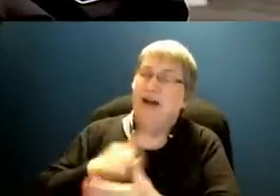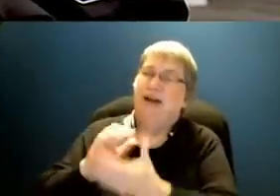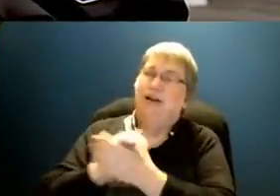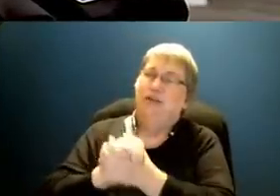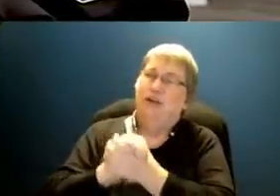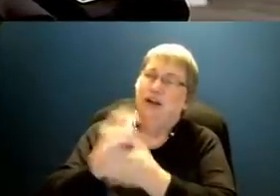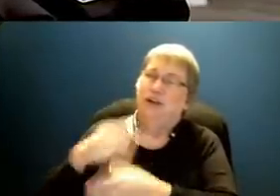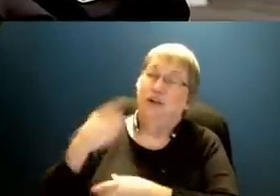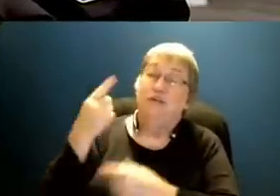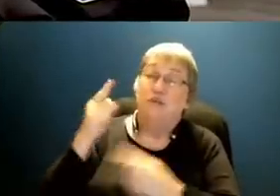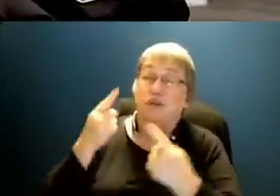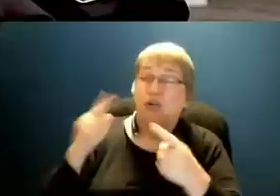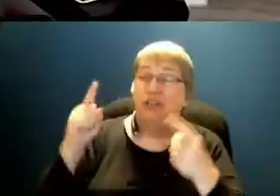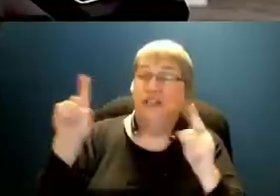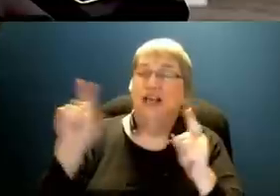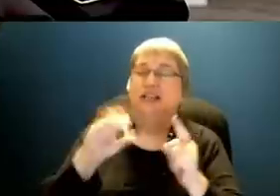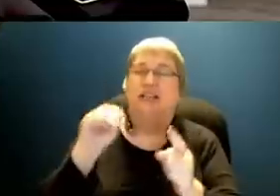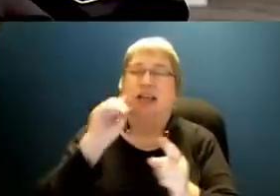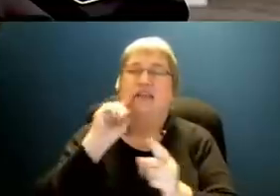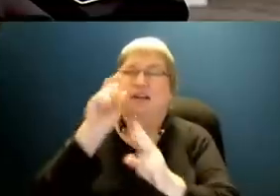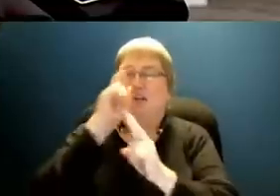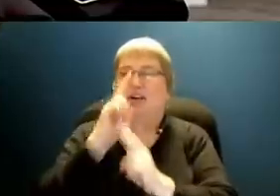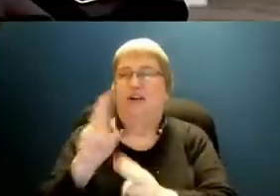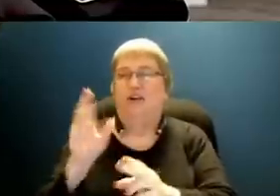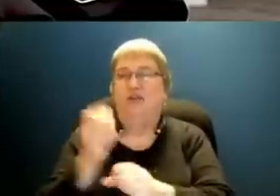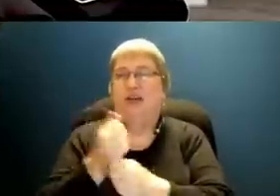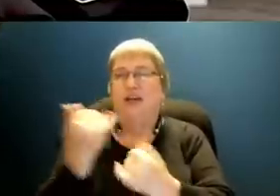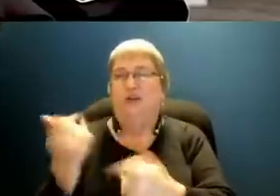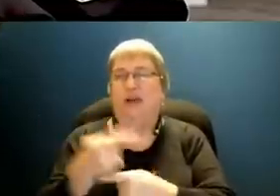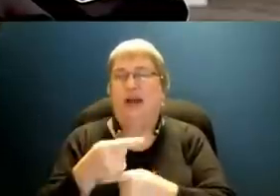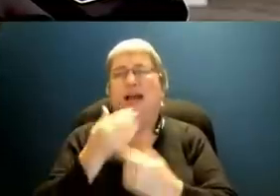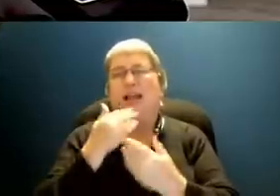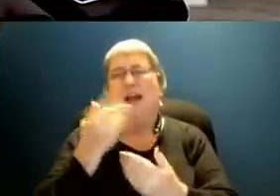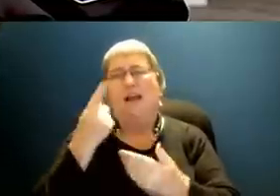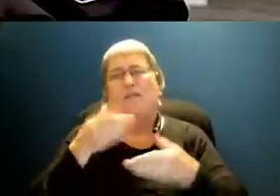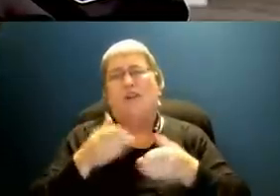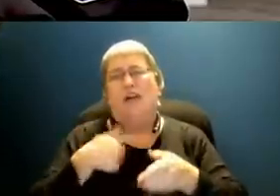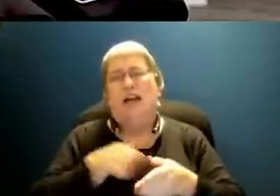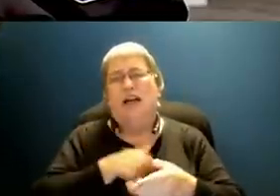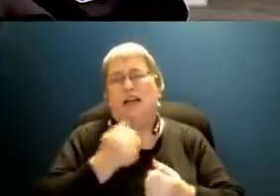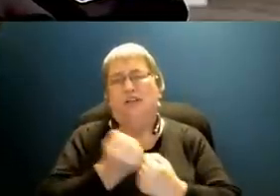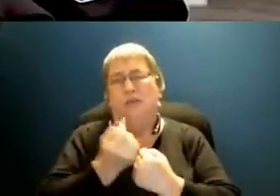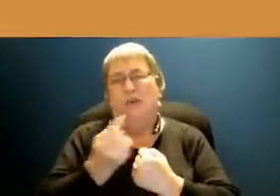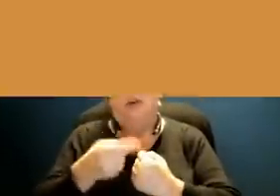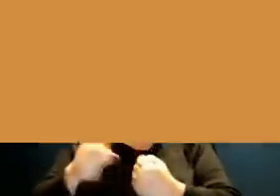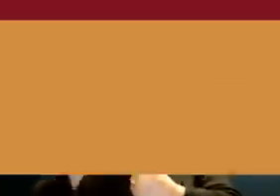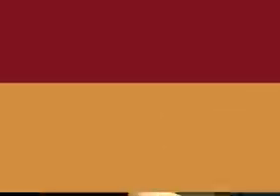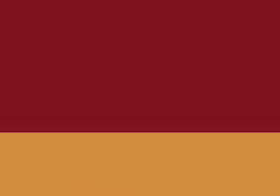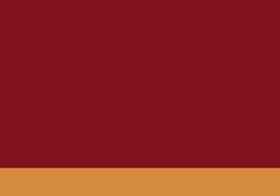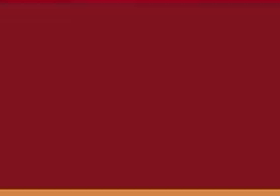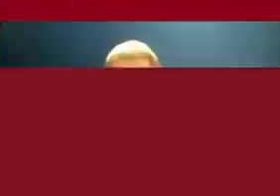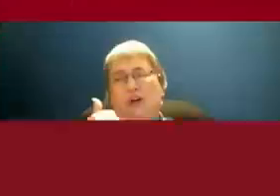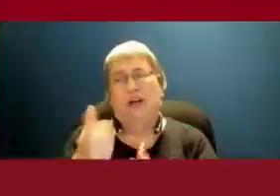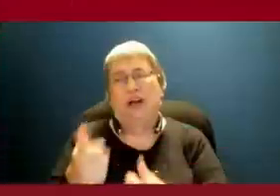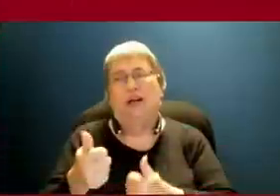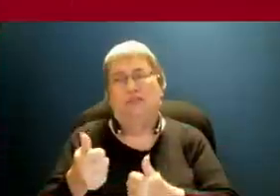receive today. Thank you for allowing CSU Global to support you in your journey, and we wish you professional and personal